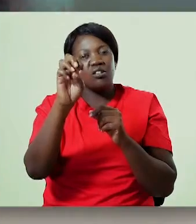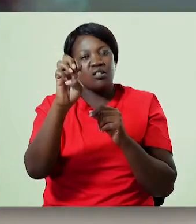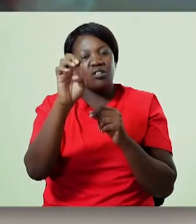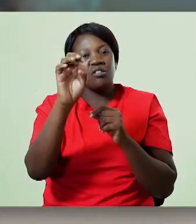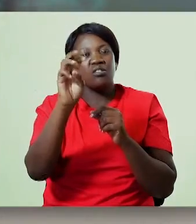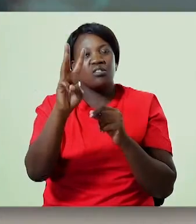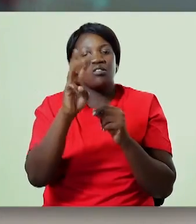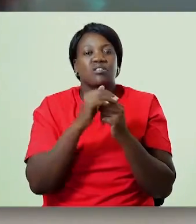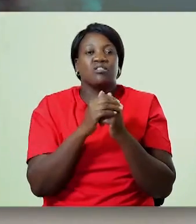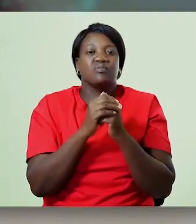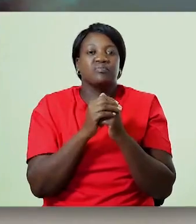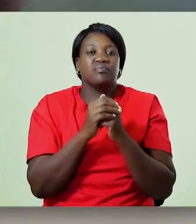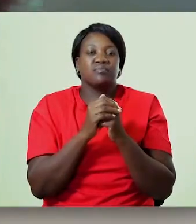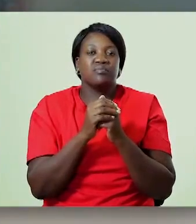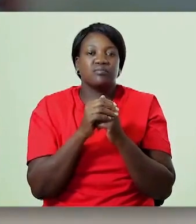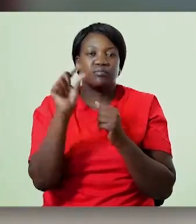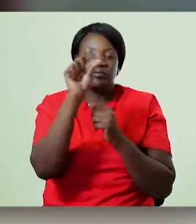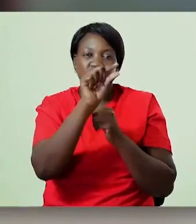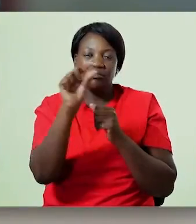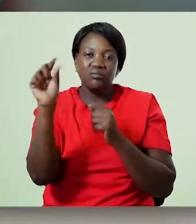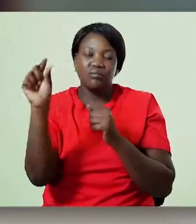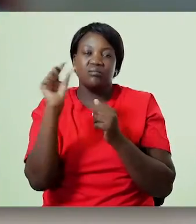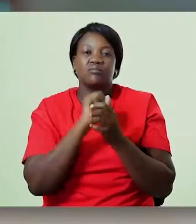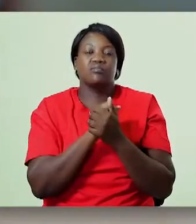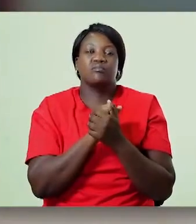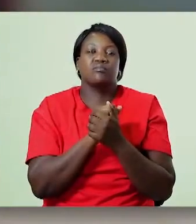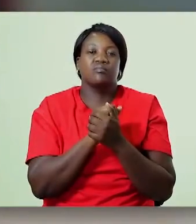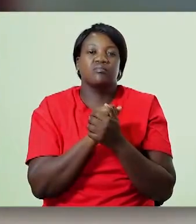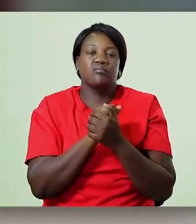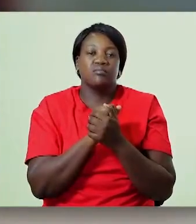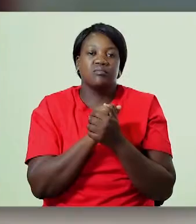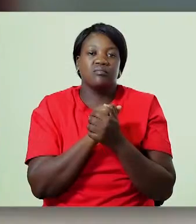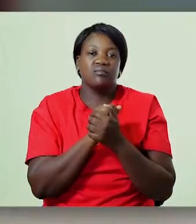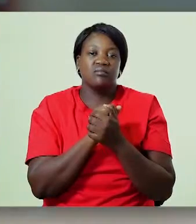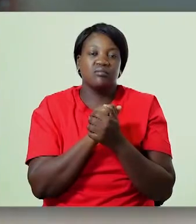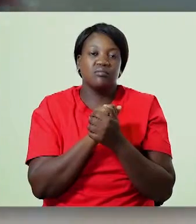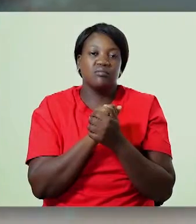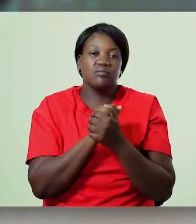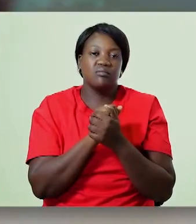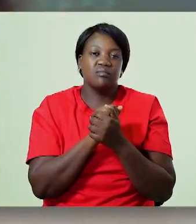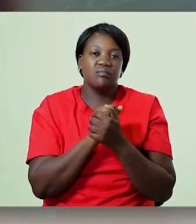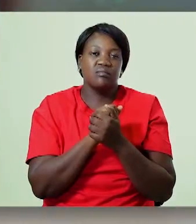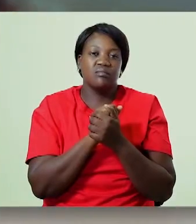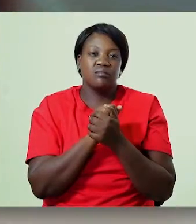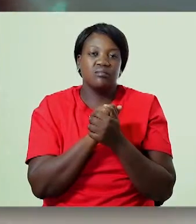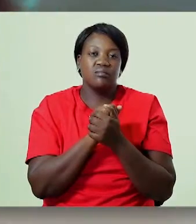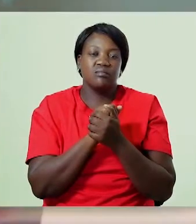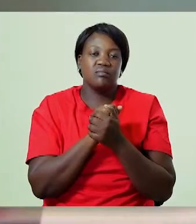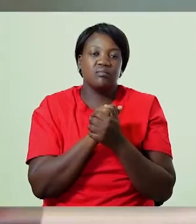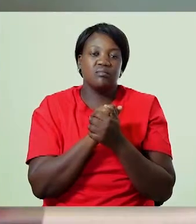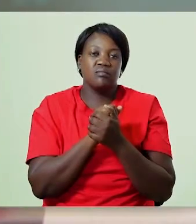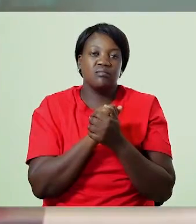could really contribute to the team and help them win. I really want to be part of this team, he thought to